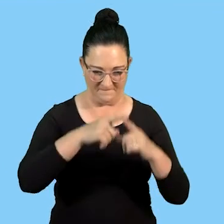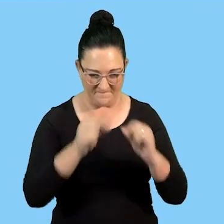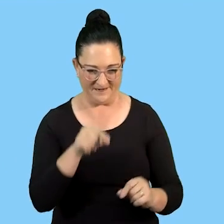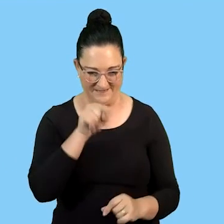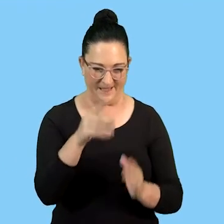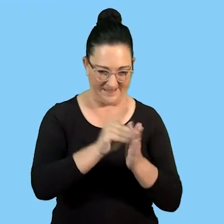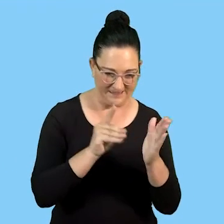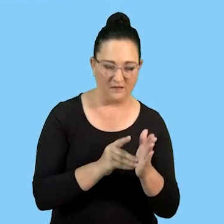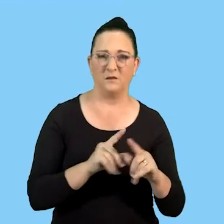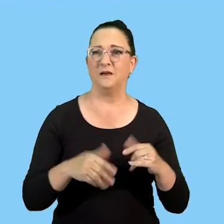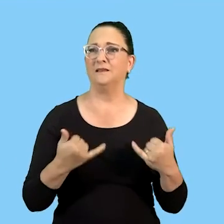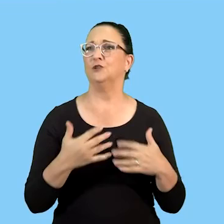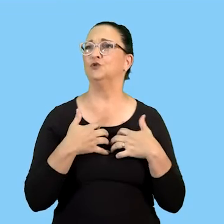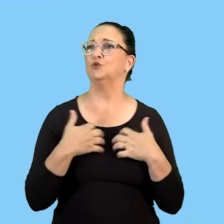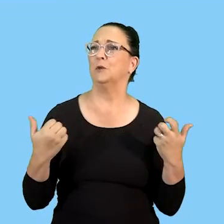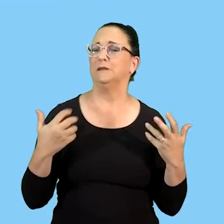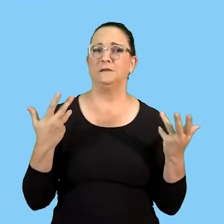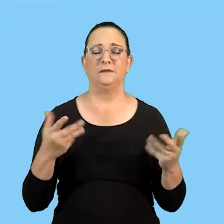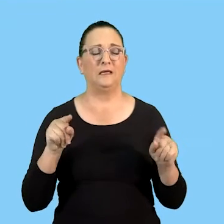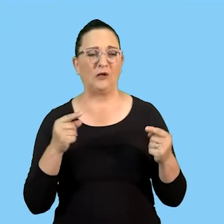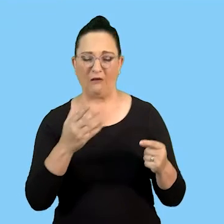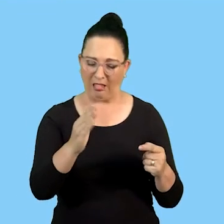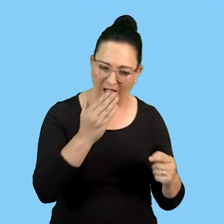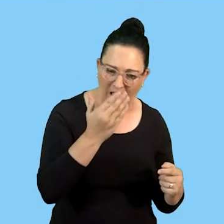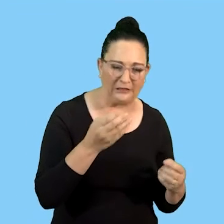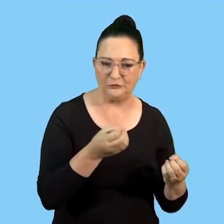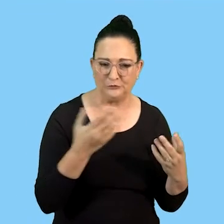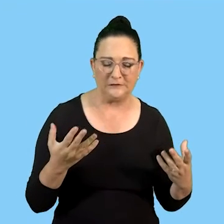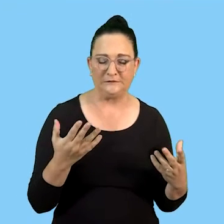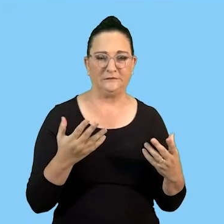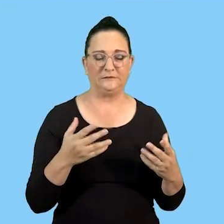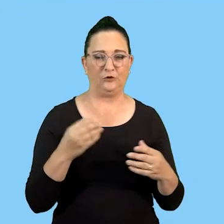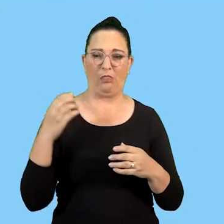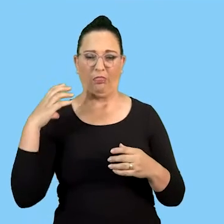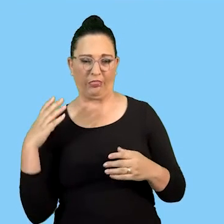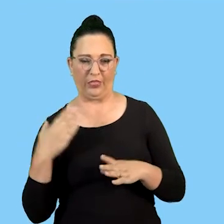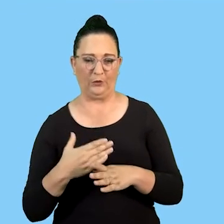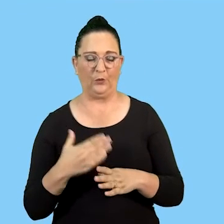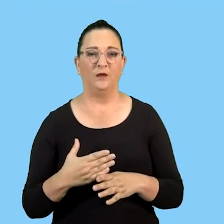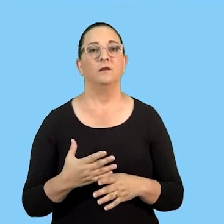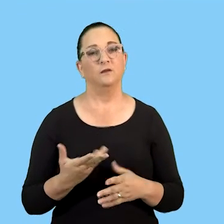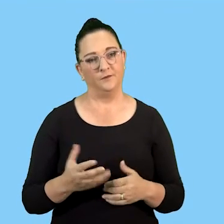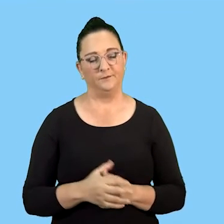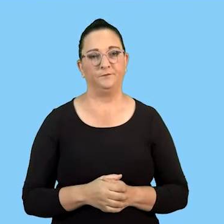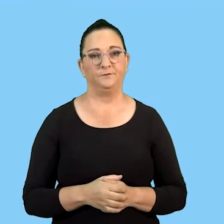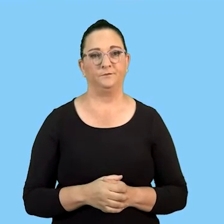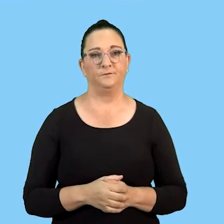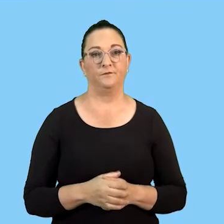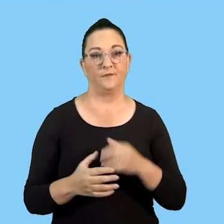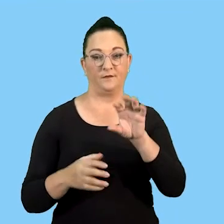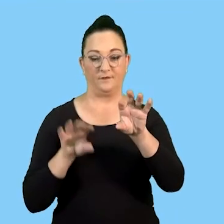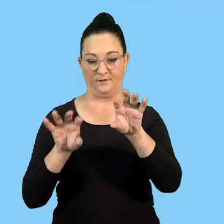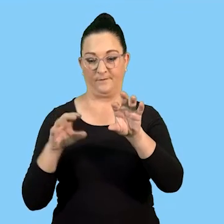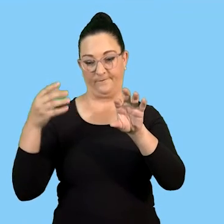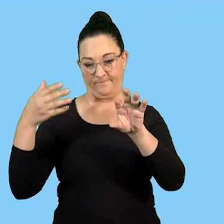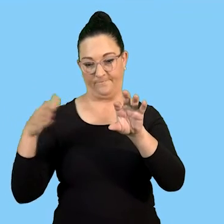because some people, they don't know how to manage the stress, and that affects them. All right, so we spoke about the causes